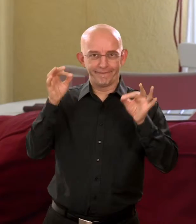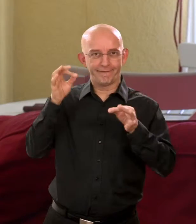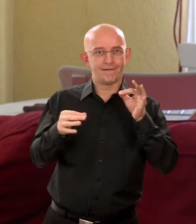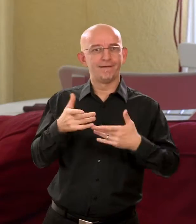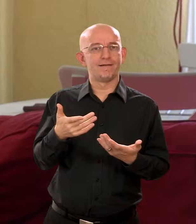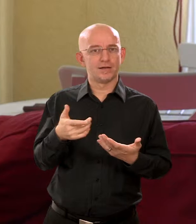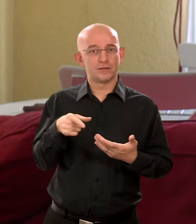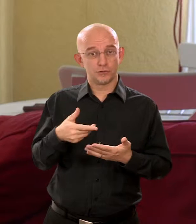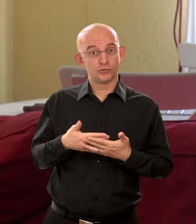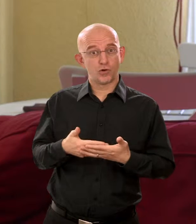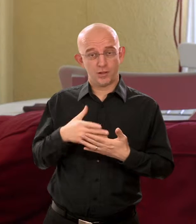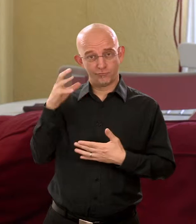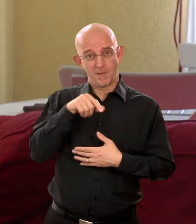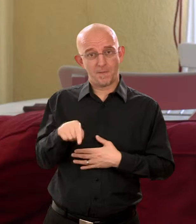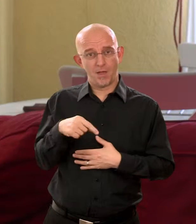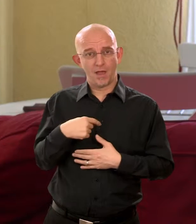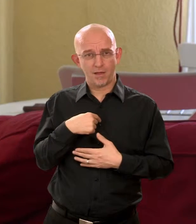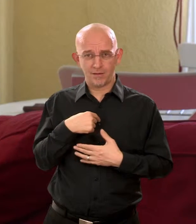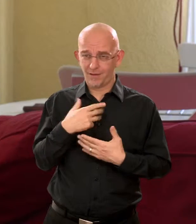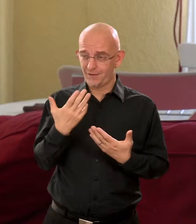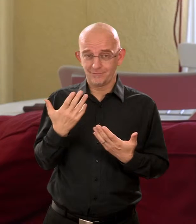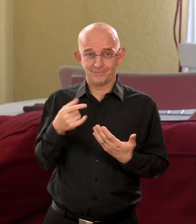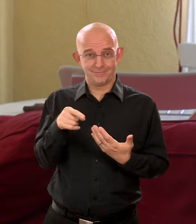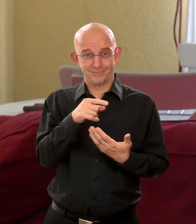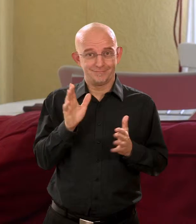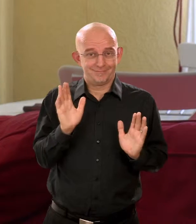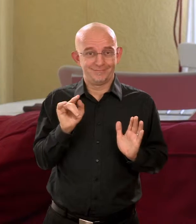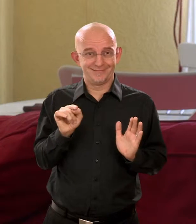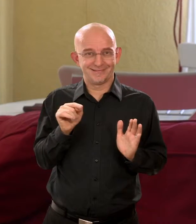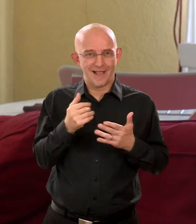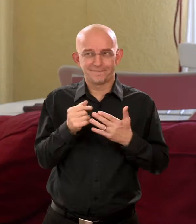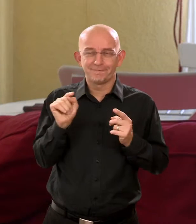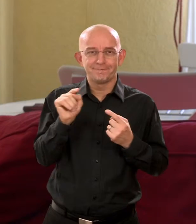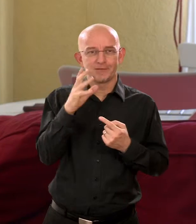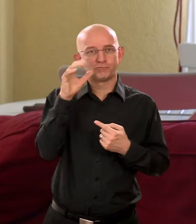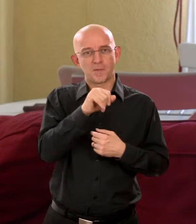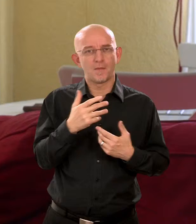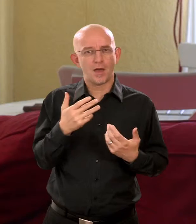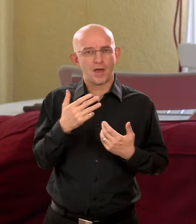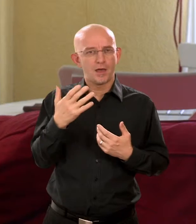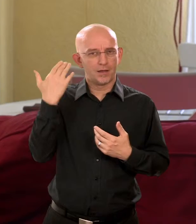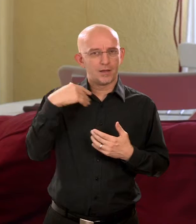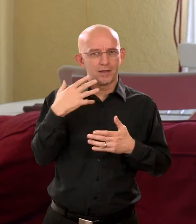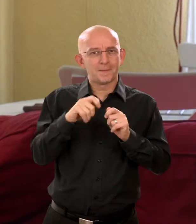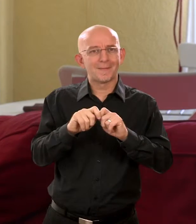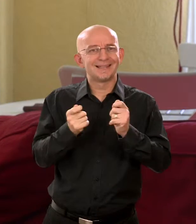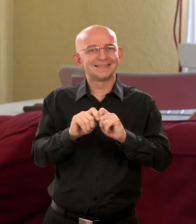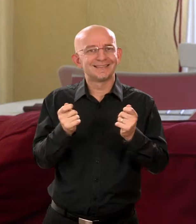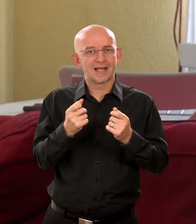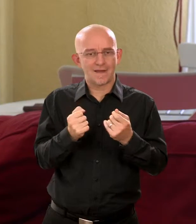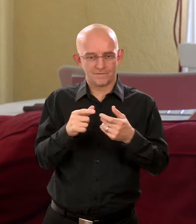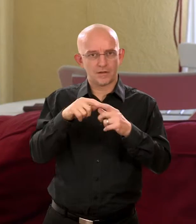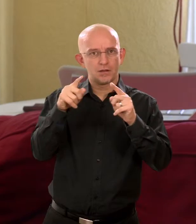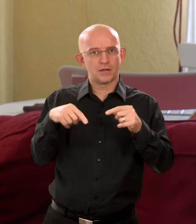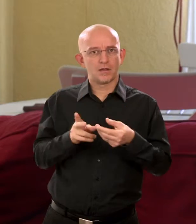But the doll that I remember, the dollies that I remember, you used to be able to get a magazine with a cardboard cutout doll,